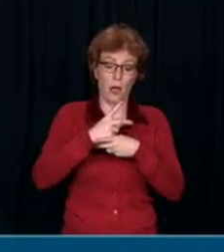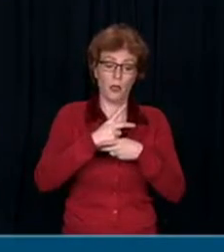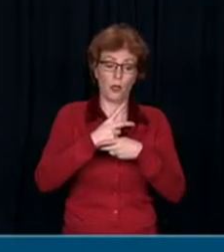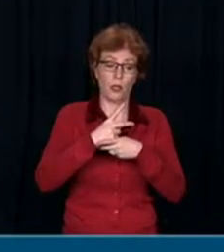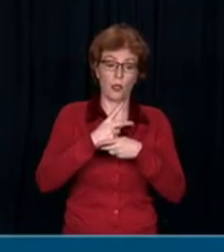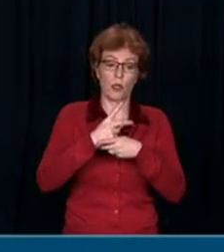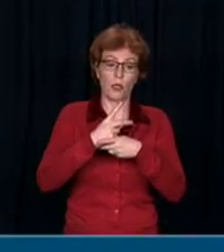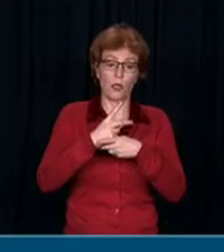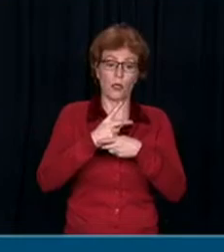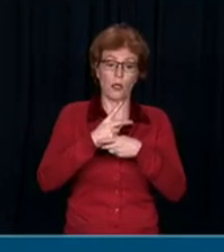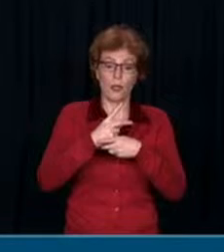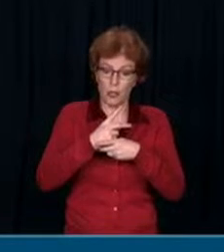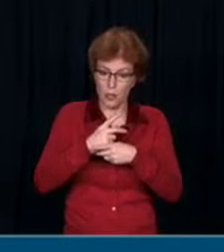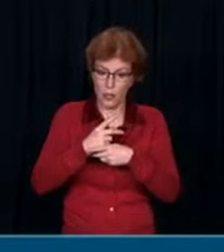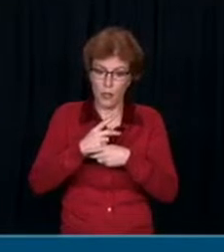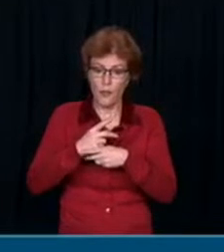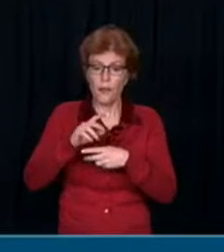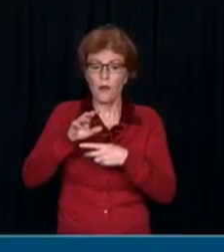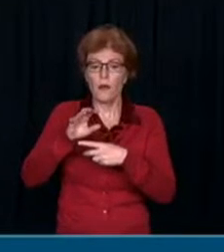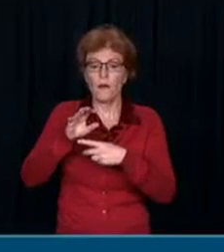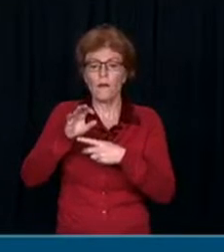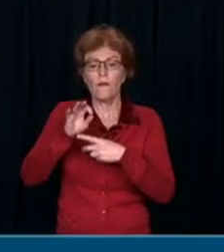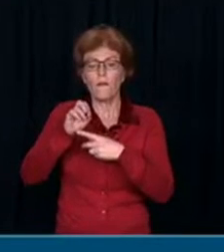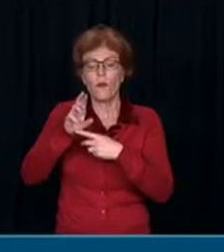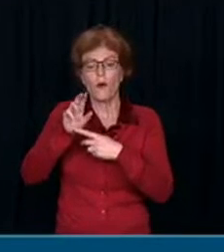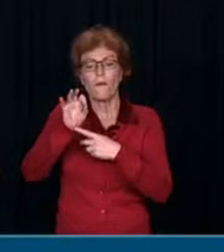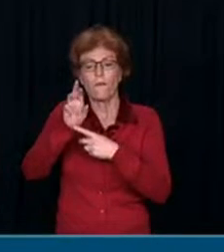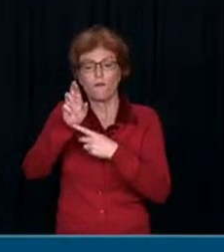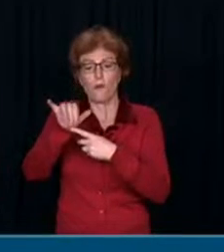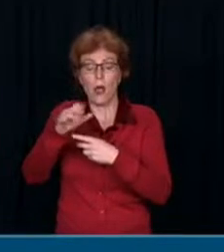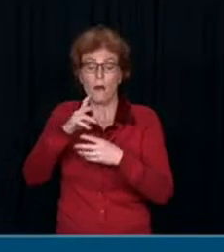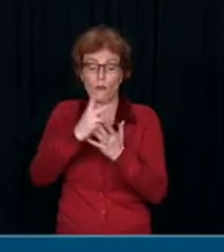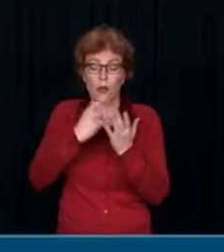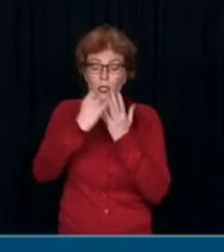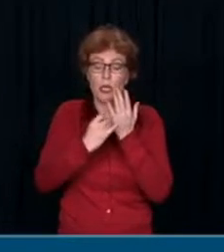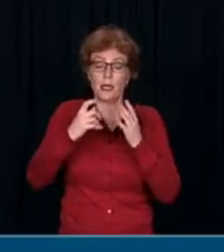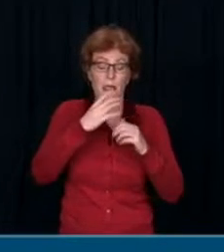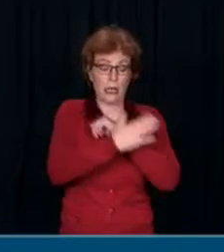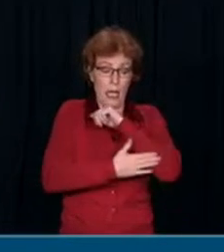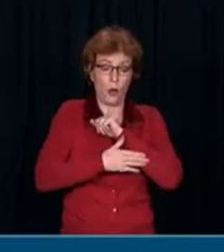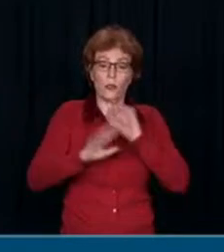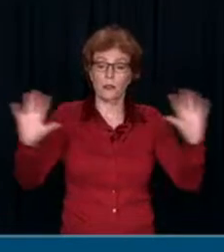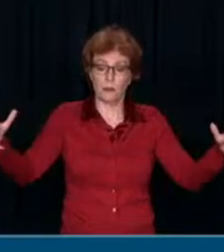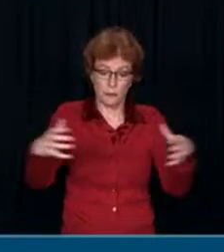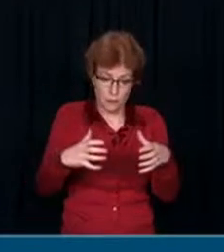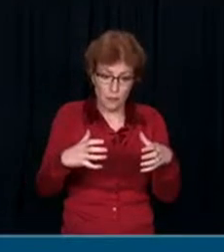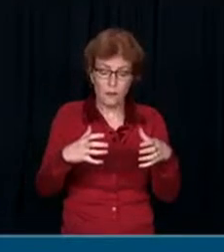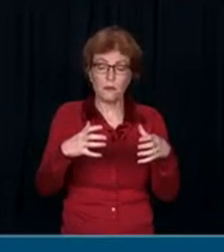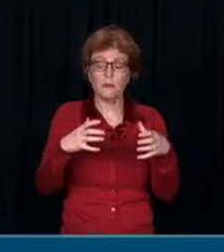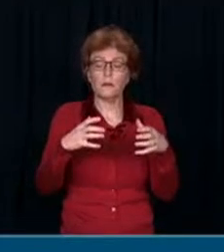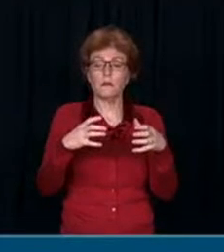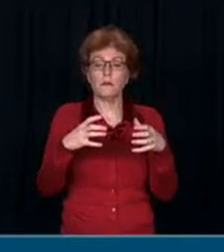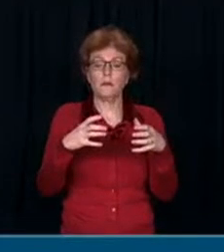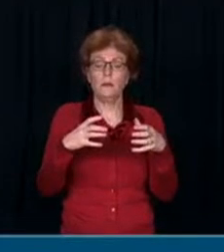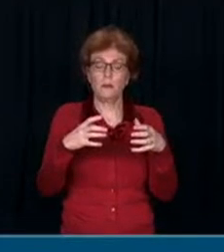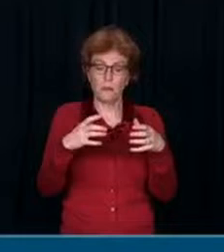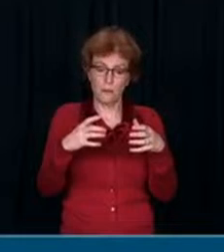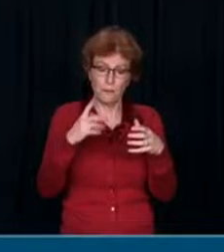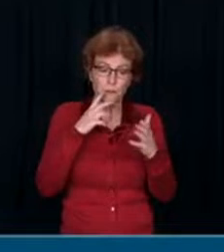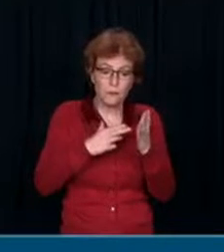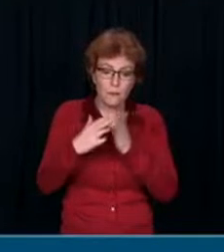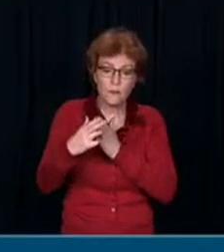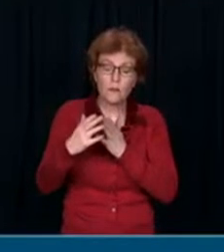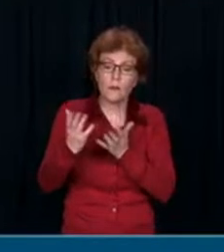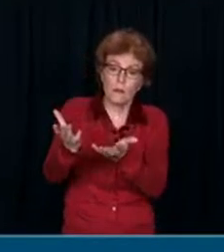the Four Fry project, we were able to bring the counties together and to make sure that, we bring